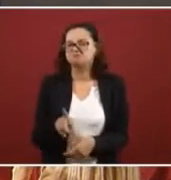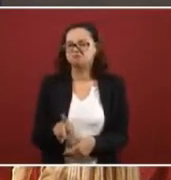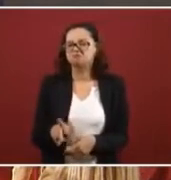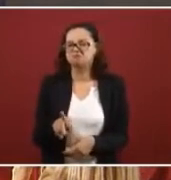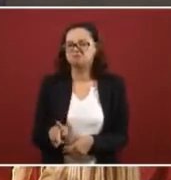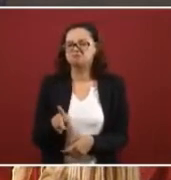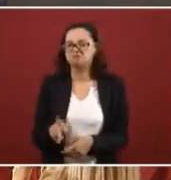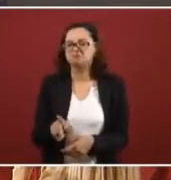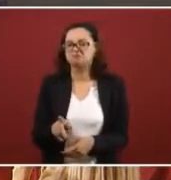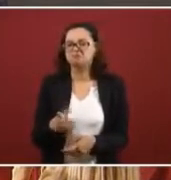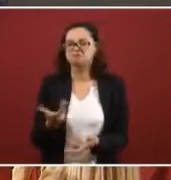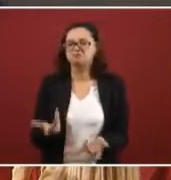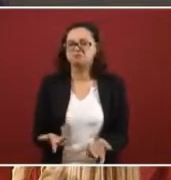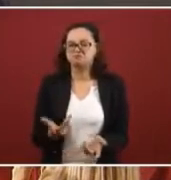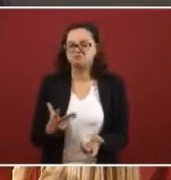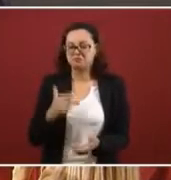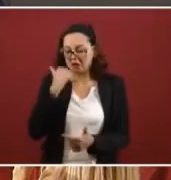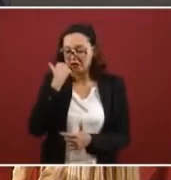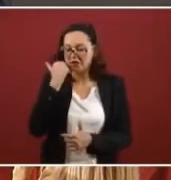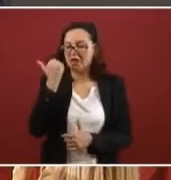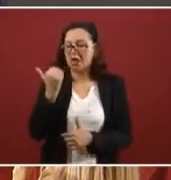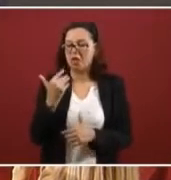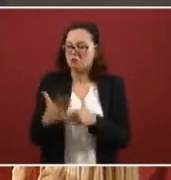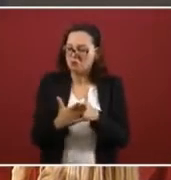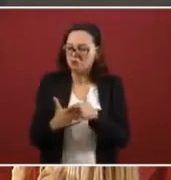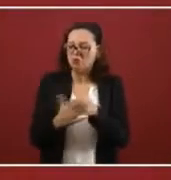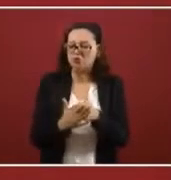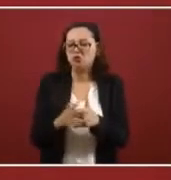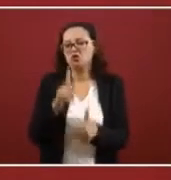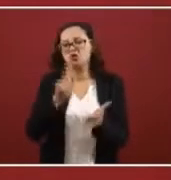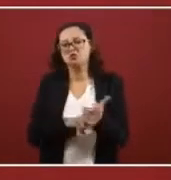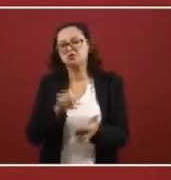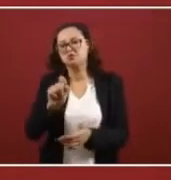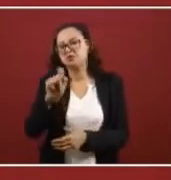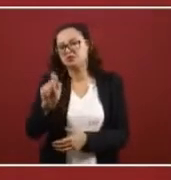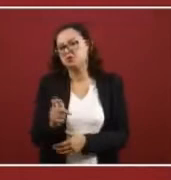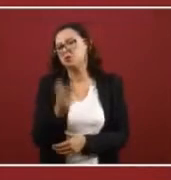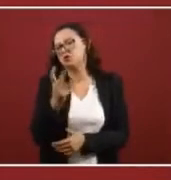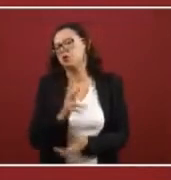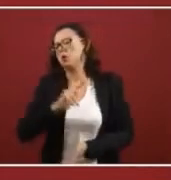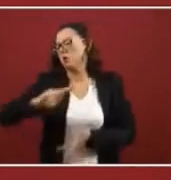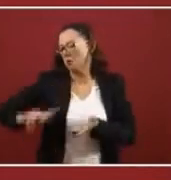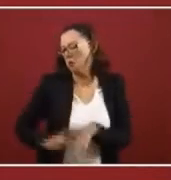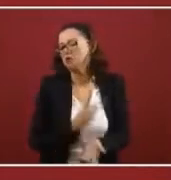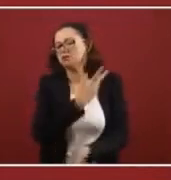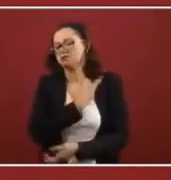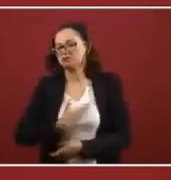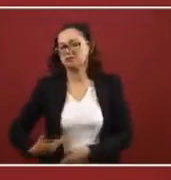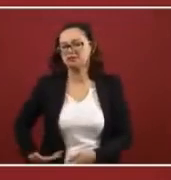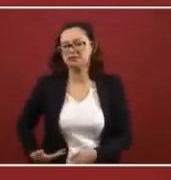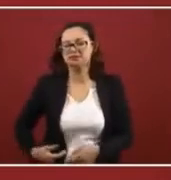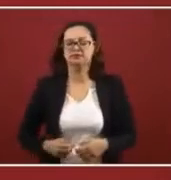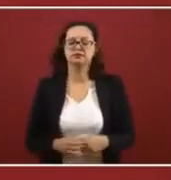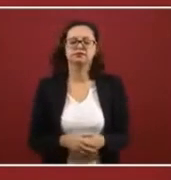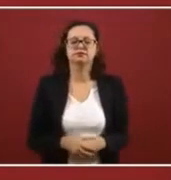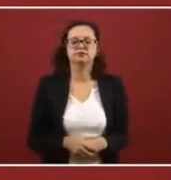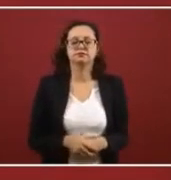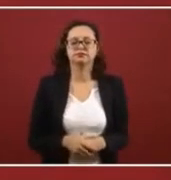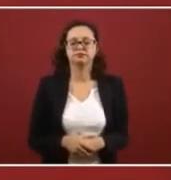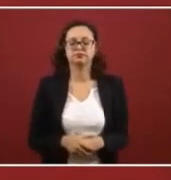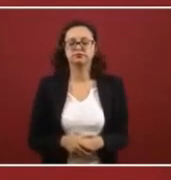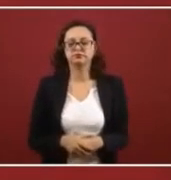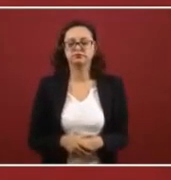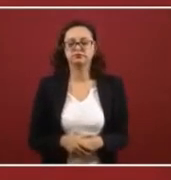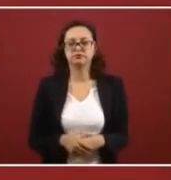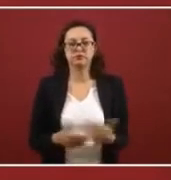encubre la intención or de elegirme covers the 2024. Plan to re-elect myself in 2024. Ante